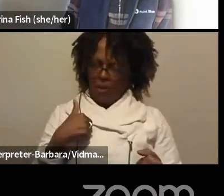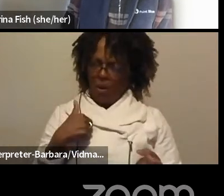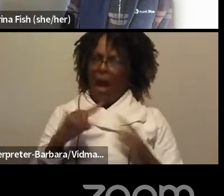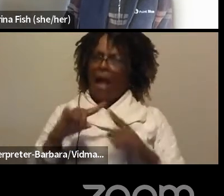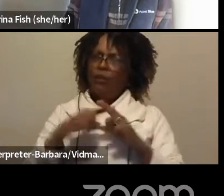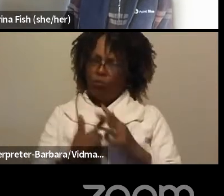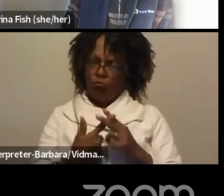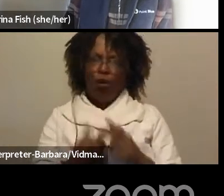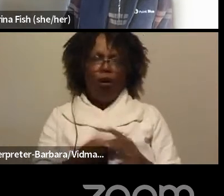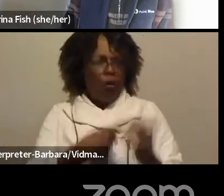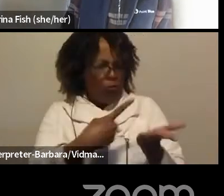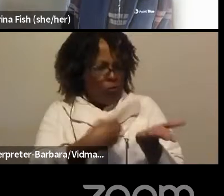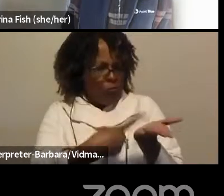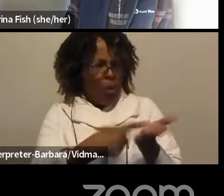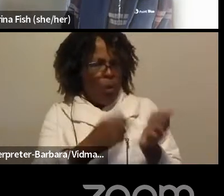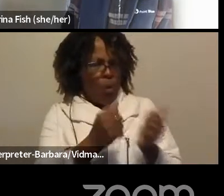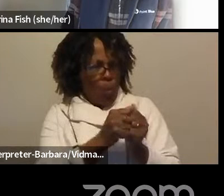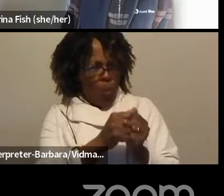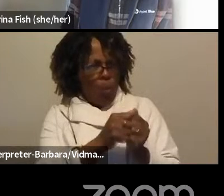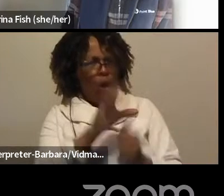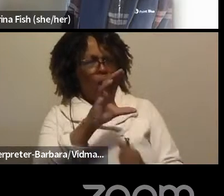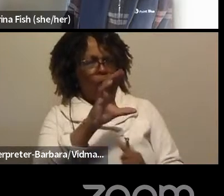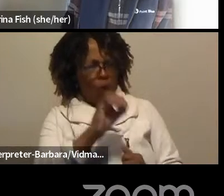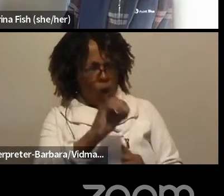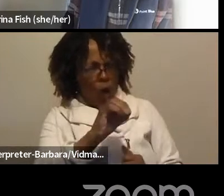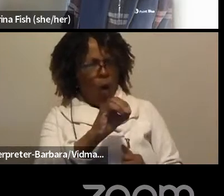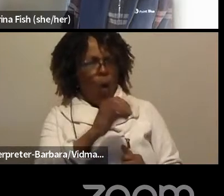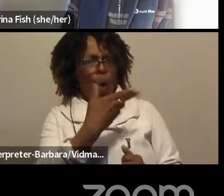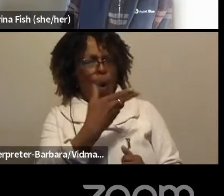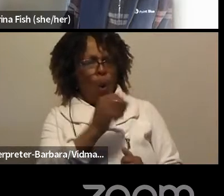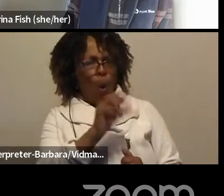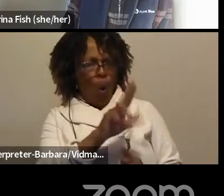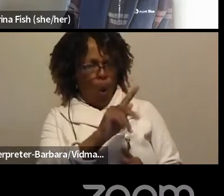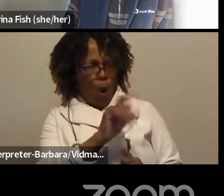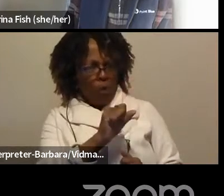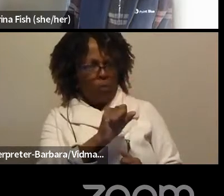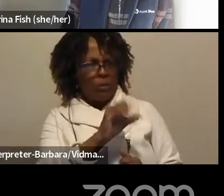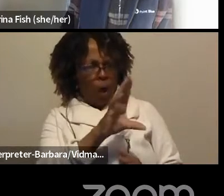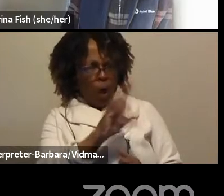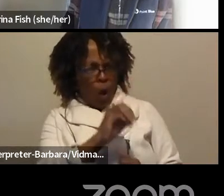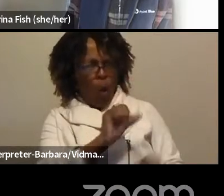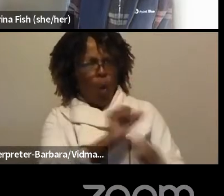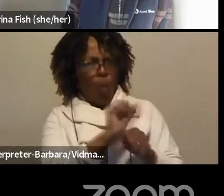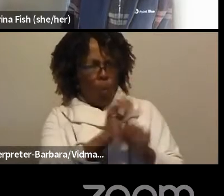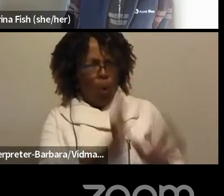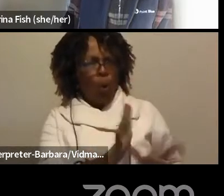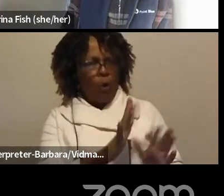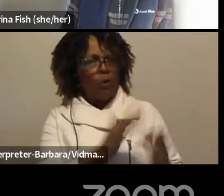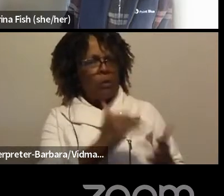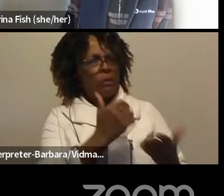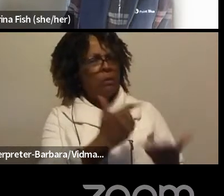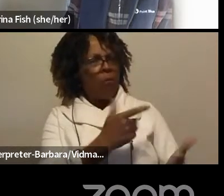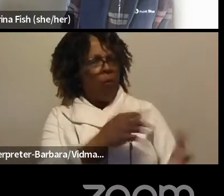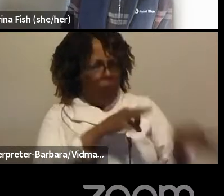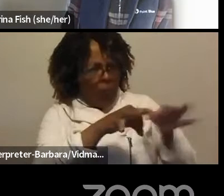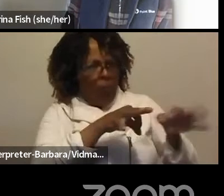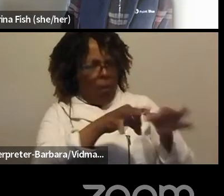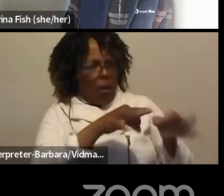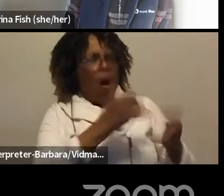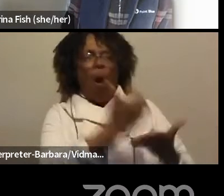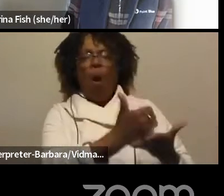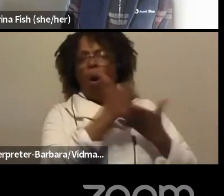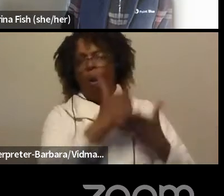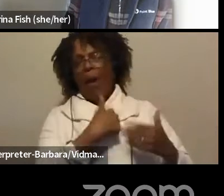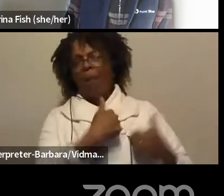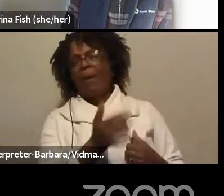cohort about how I was kind of feeling too. And they also were, what I actually realized, we're going through the same thing of feeling like, oh,